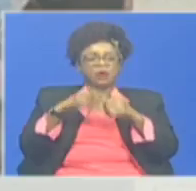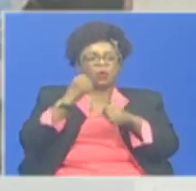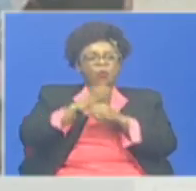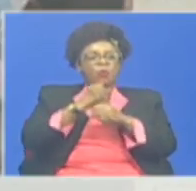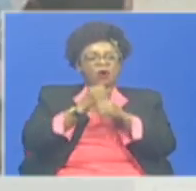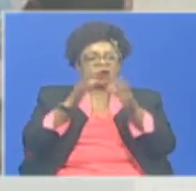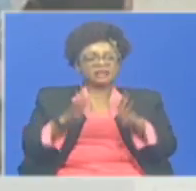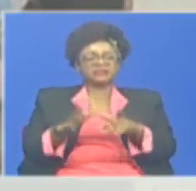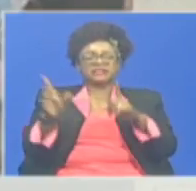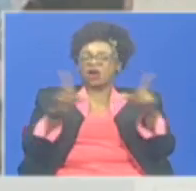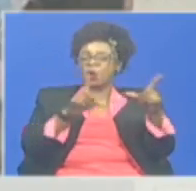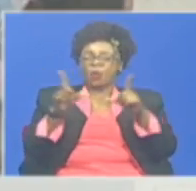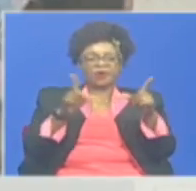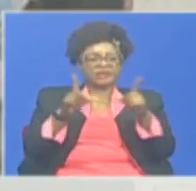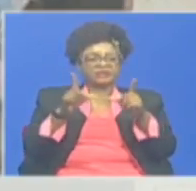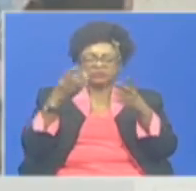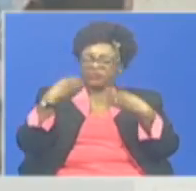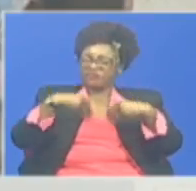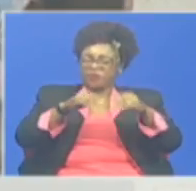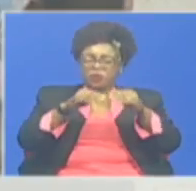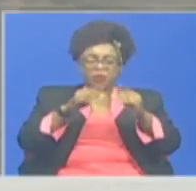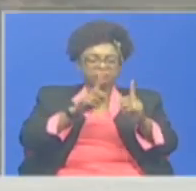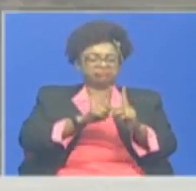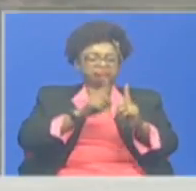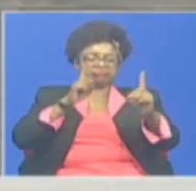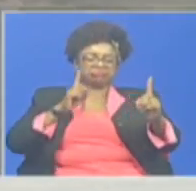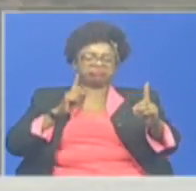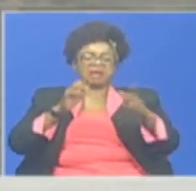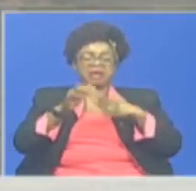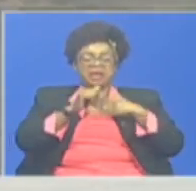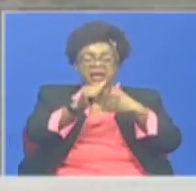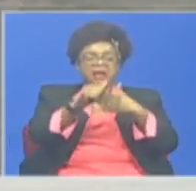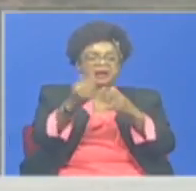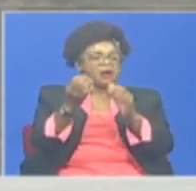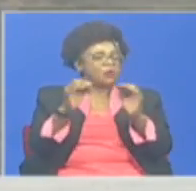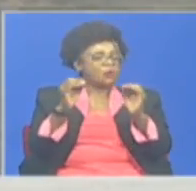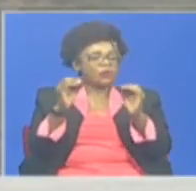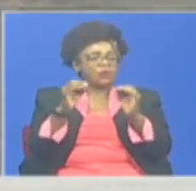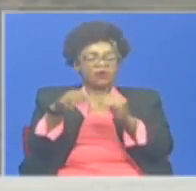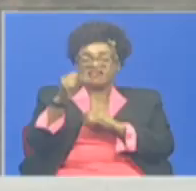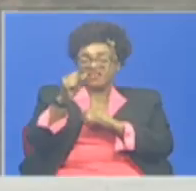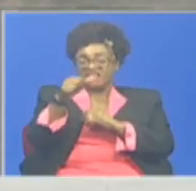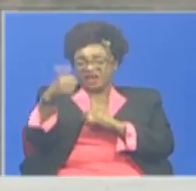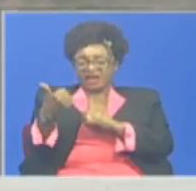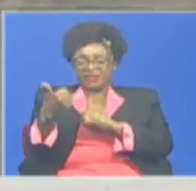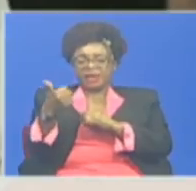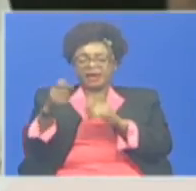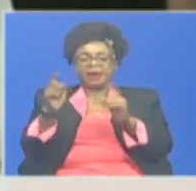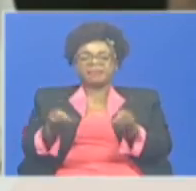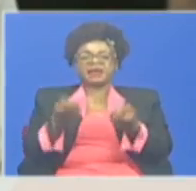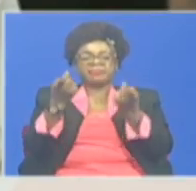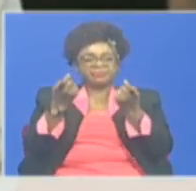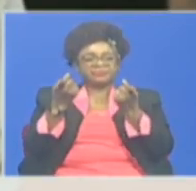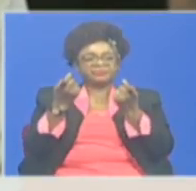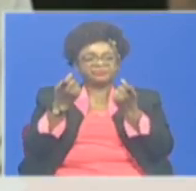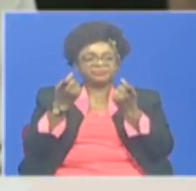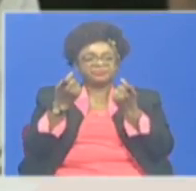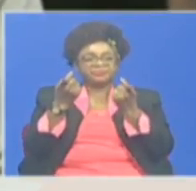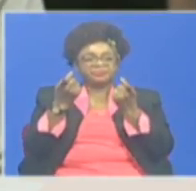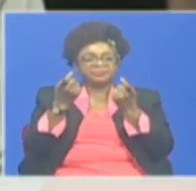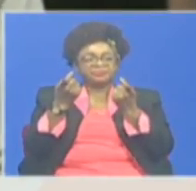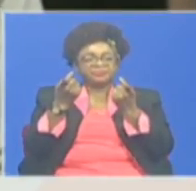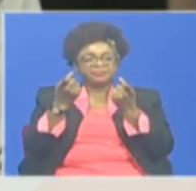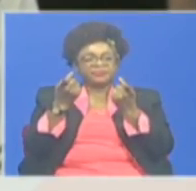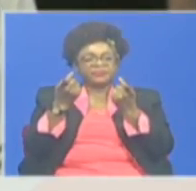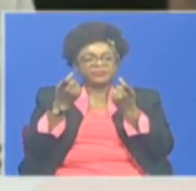total disregard of the social distancing guideline, 5 others were being ferried in a pickup truck. Wewe ukiwa ni mtu